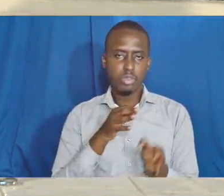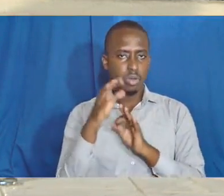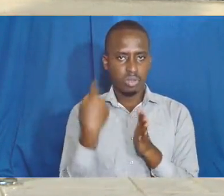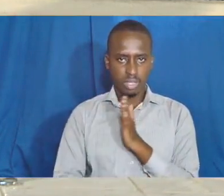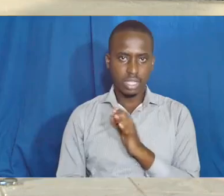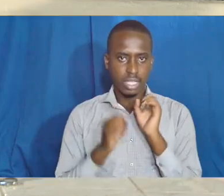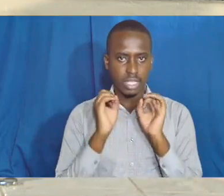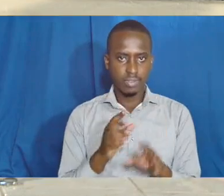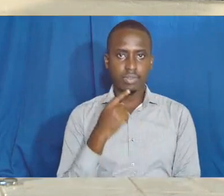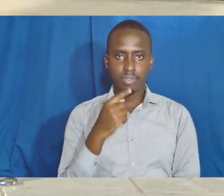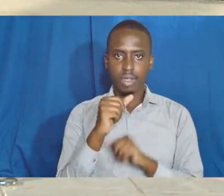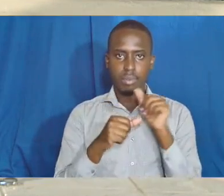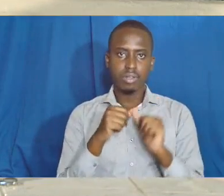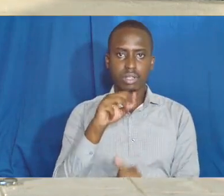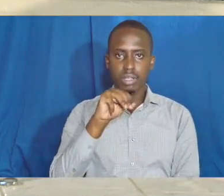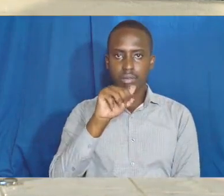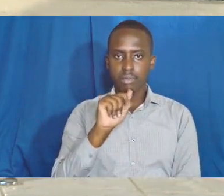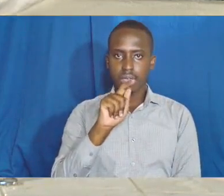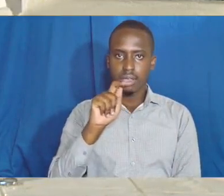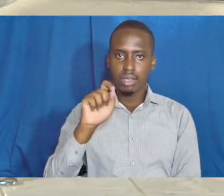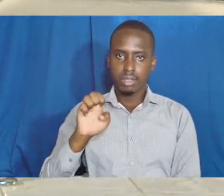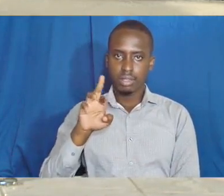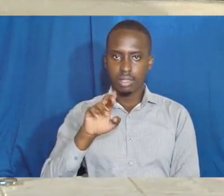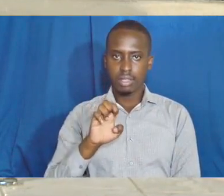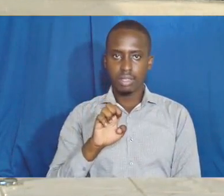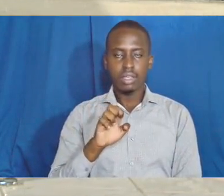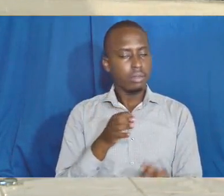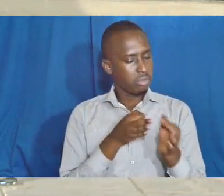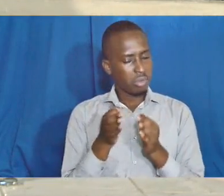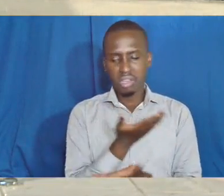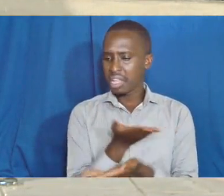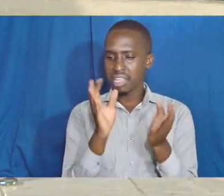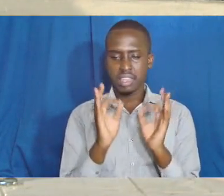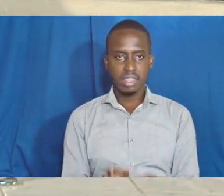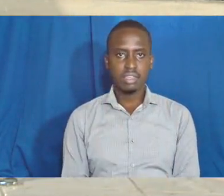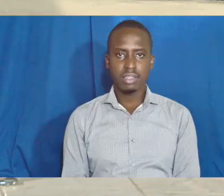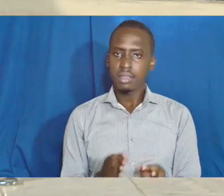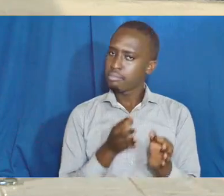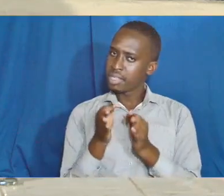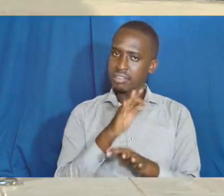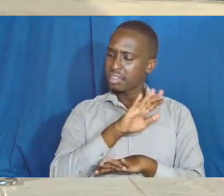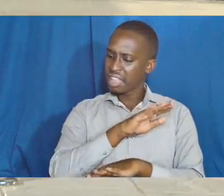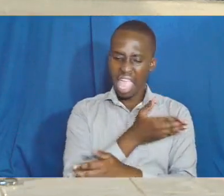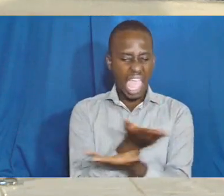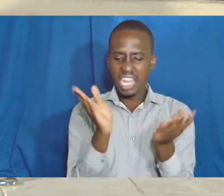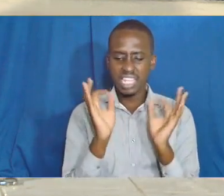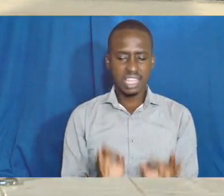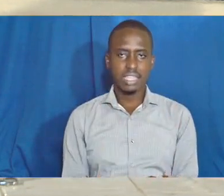when we talk about matter, matter is anything. When you say anything,